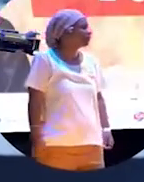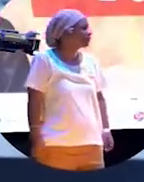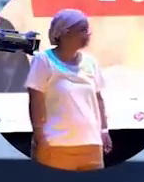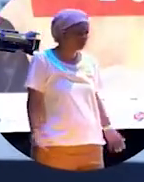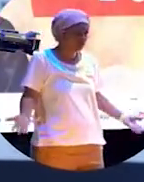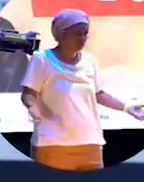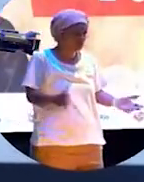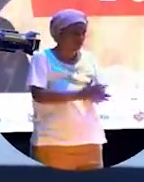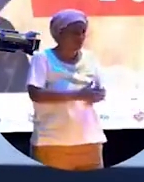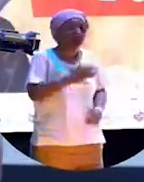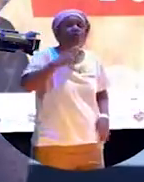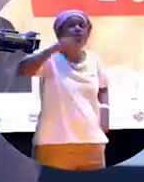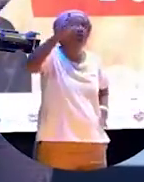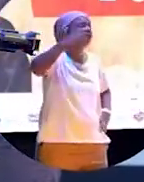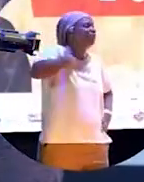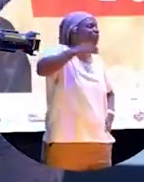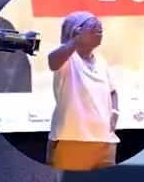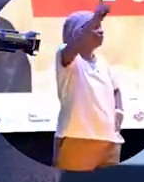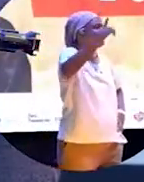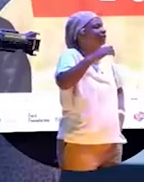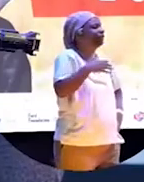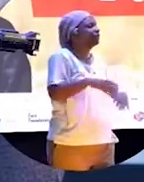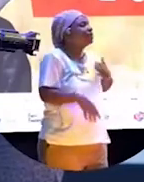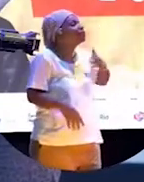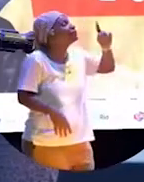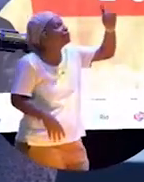Ai, my God, my God! My Deus!